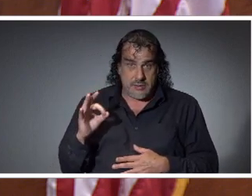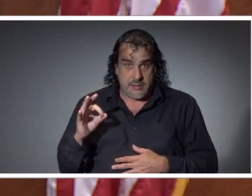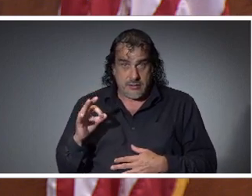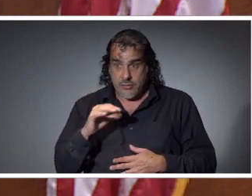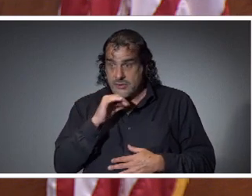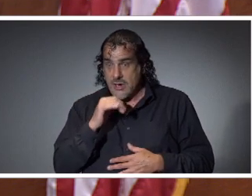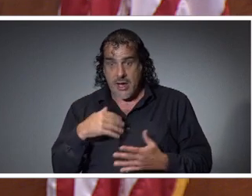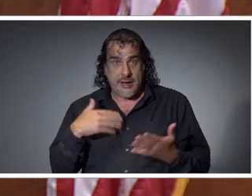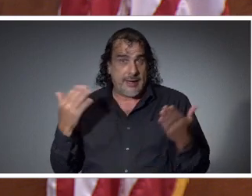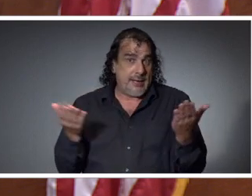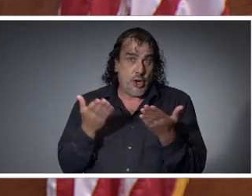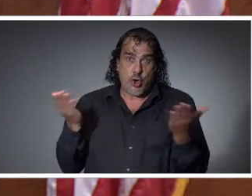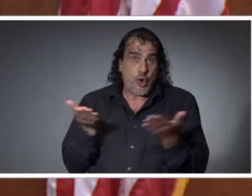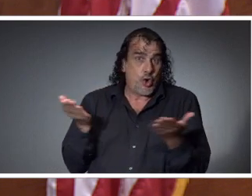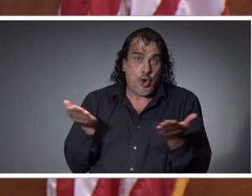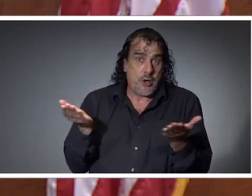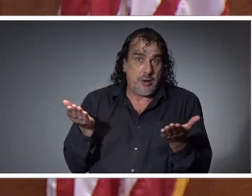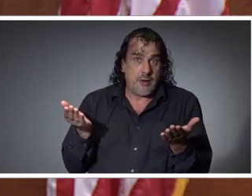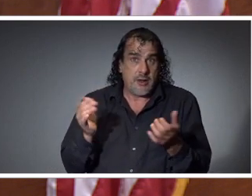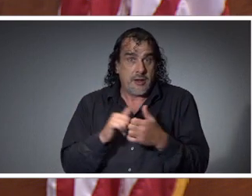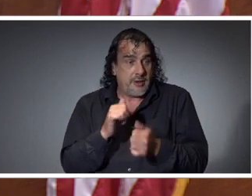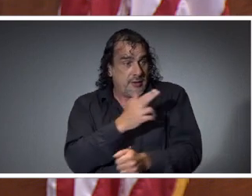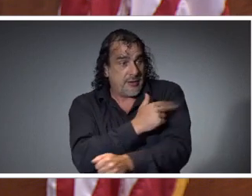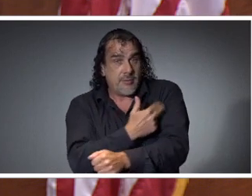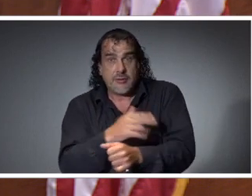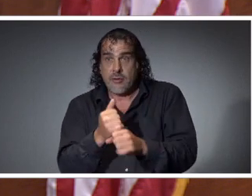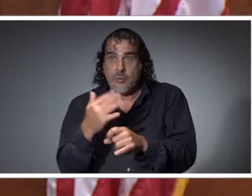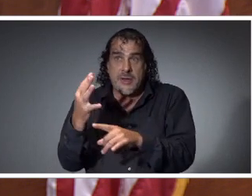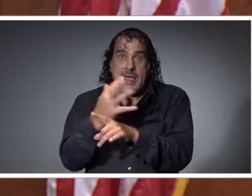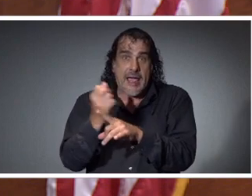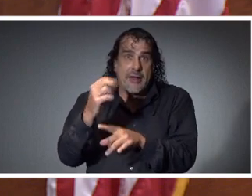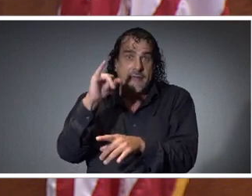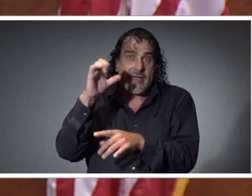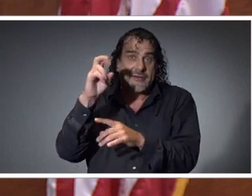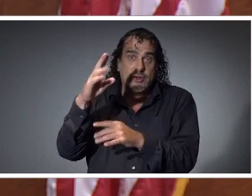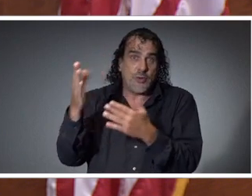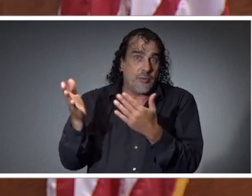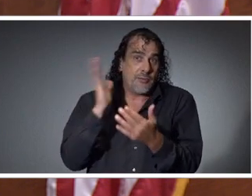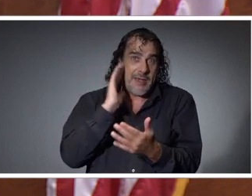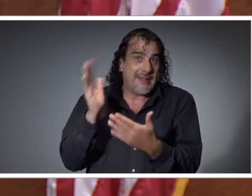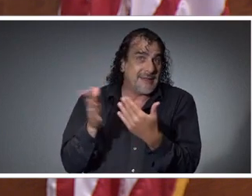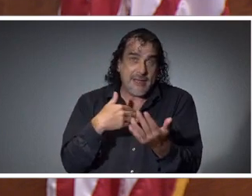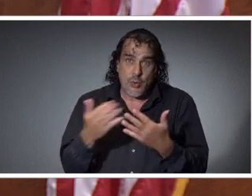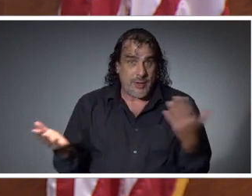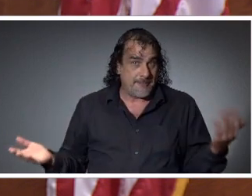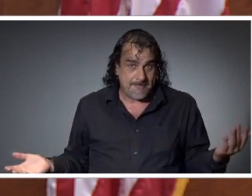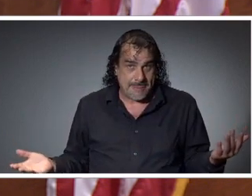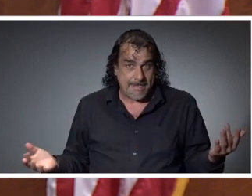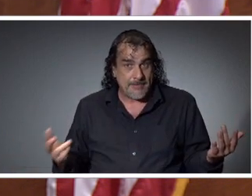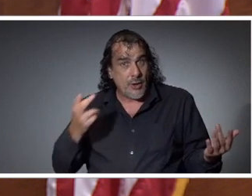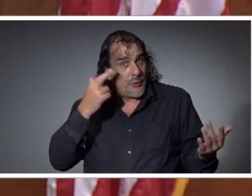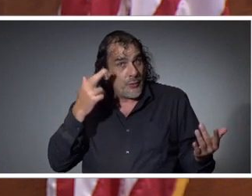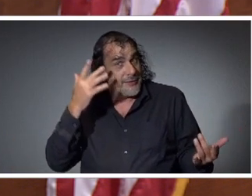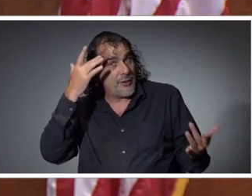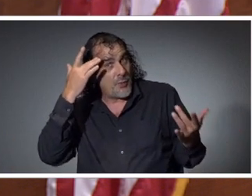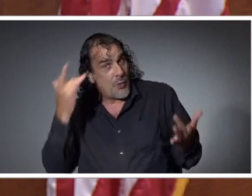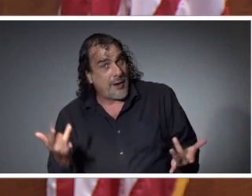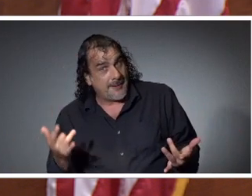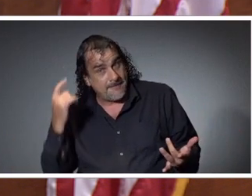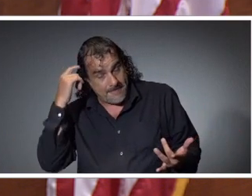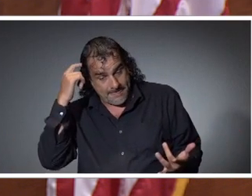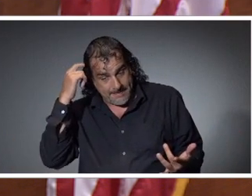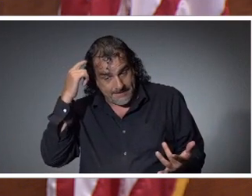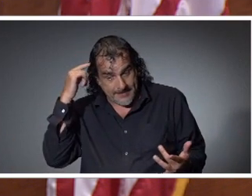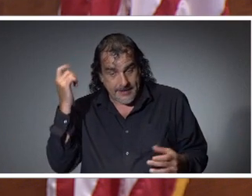issue today, there would be hospitals with capacity issues on ICU beds, et cetera, because, and the reason we know that is because every other